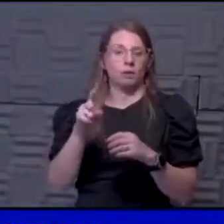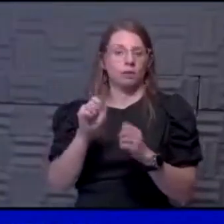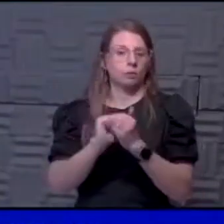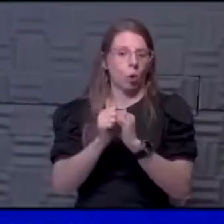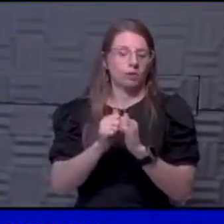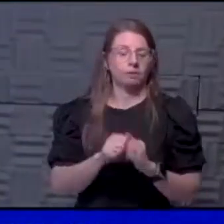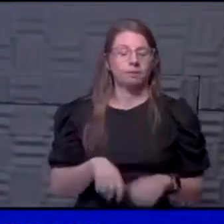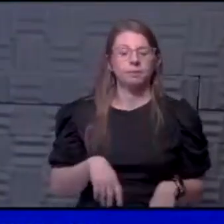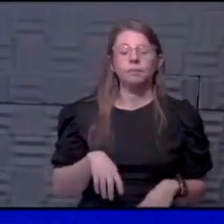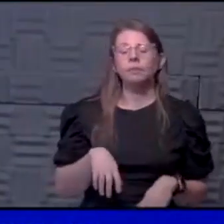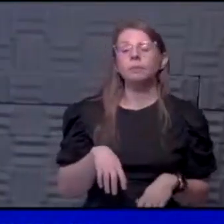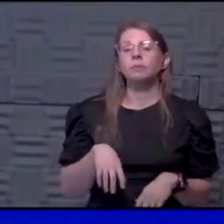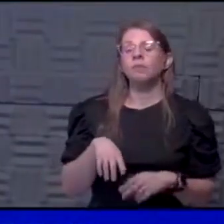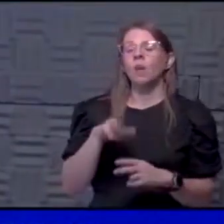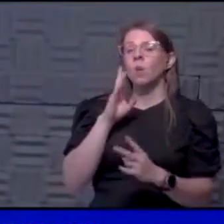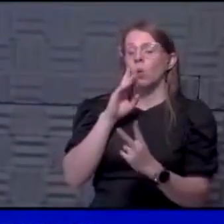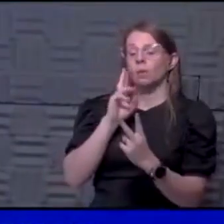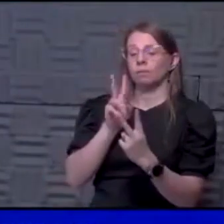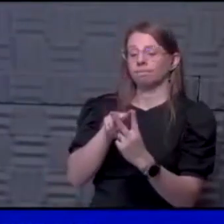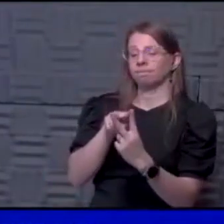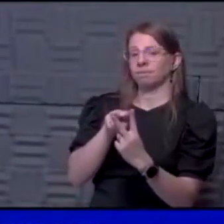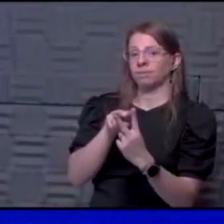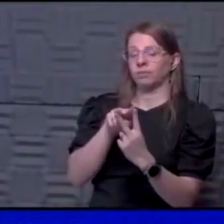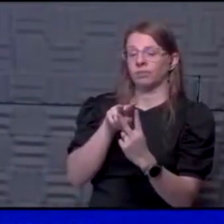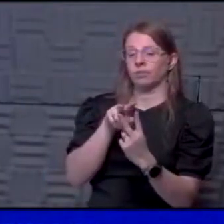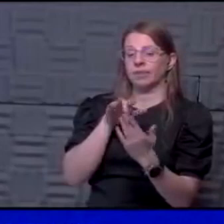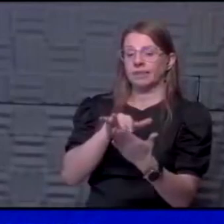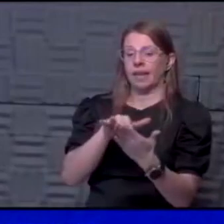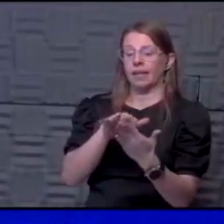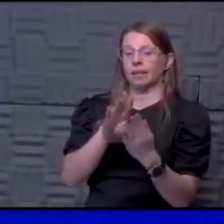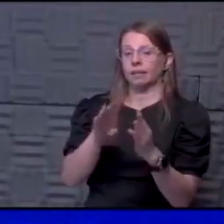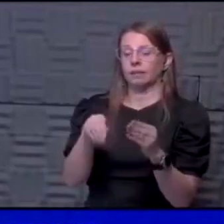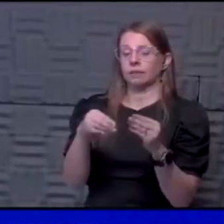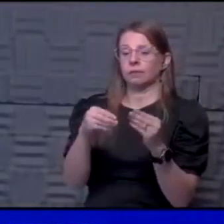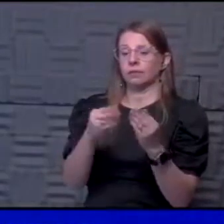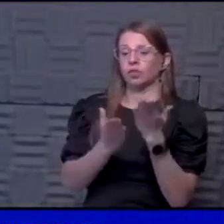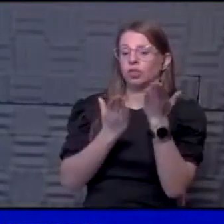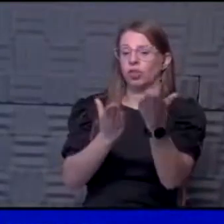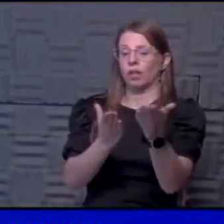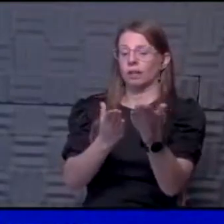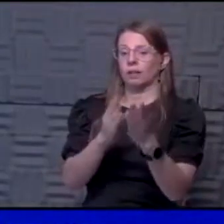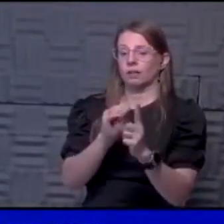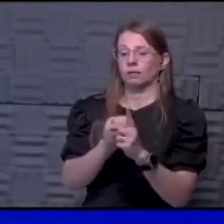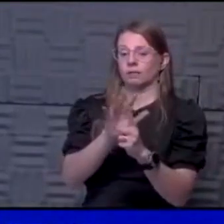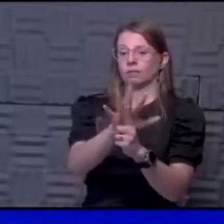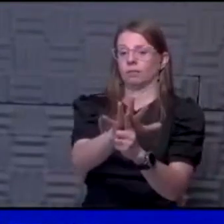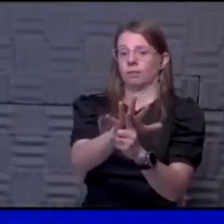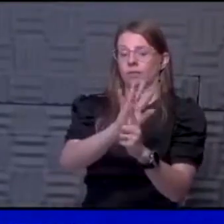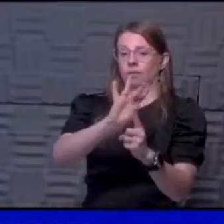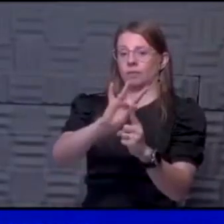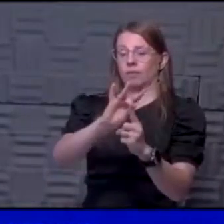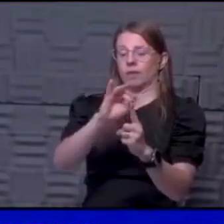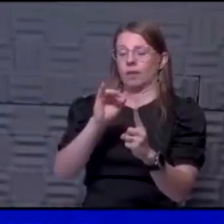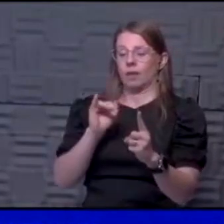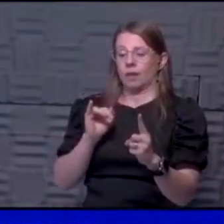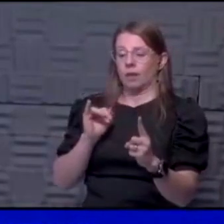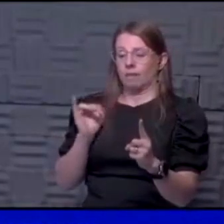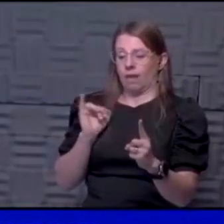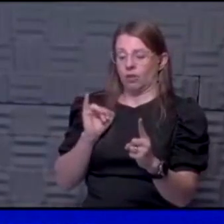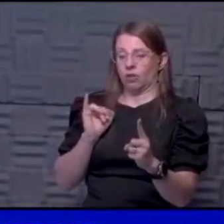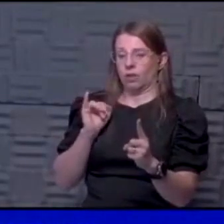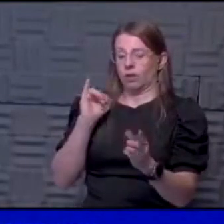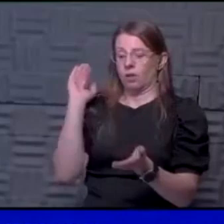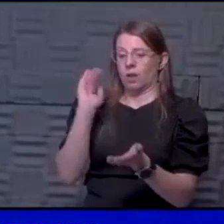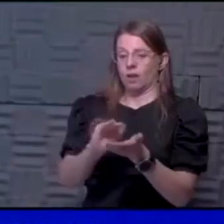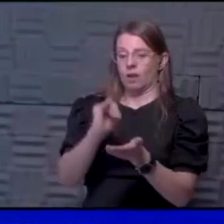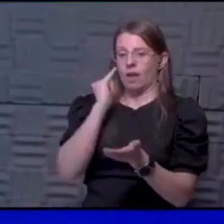Dr. Stites and Hawkinson say studies suggest the possibility of you infecting others with the virus if you have it seems to go down